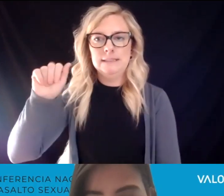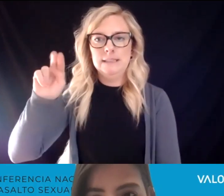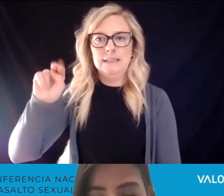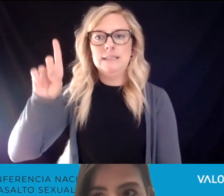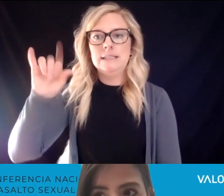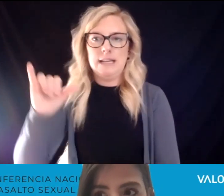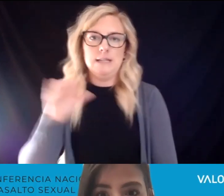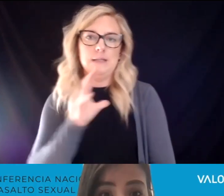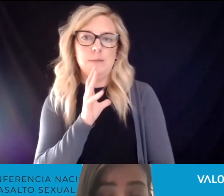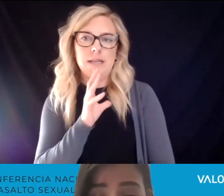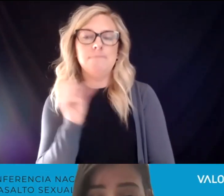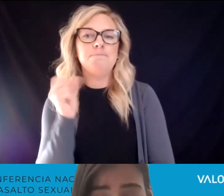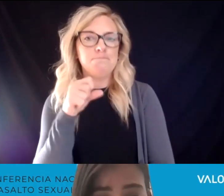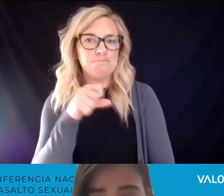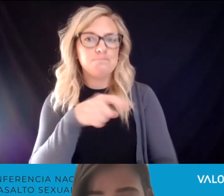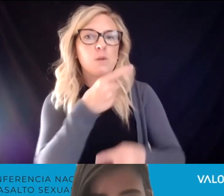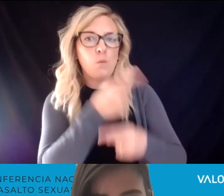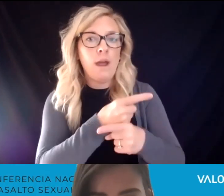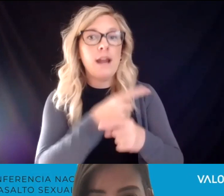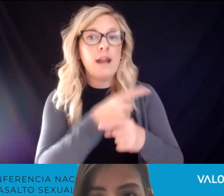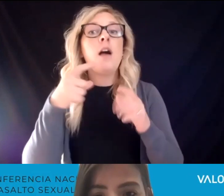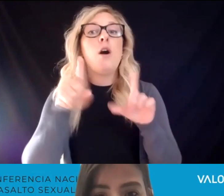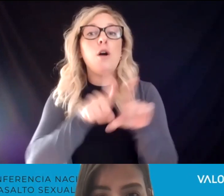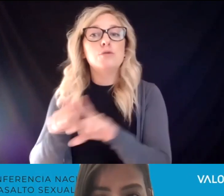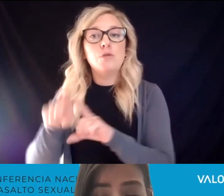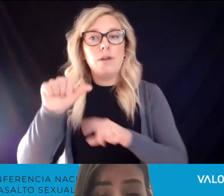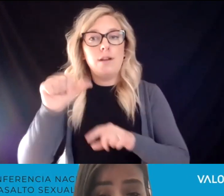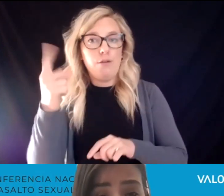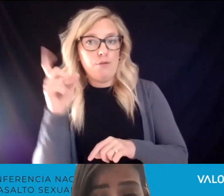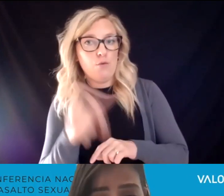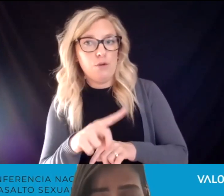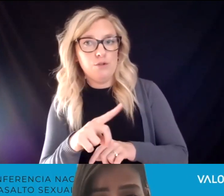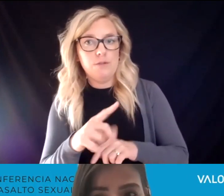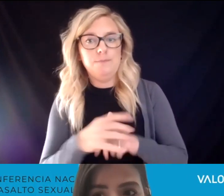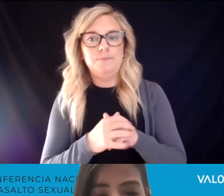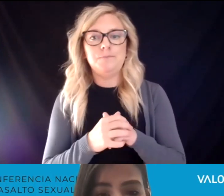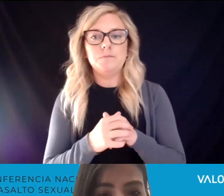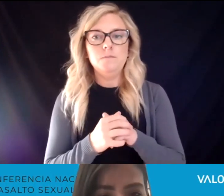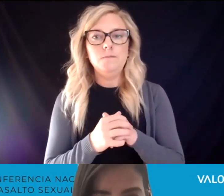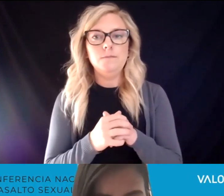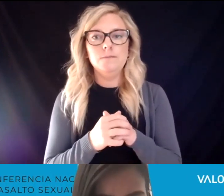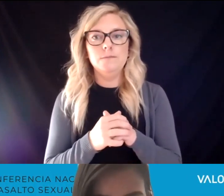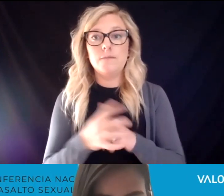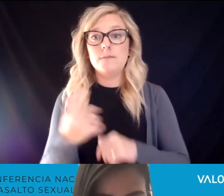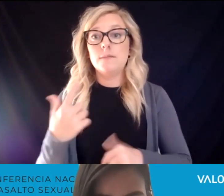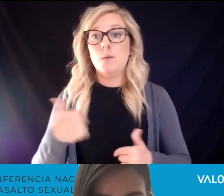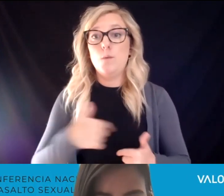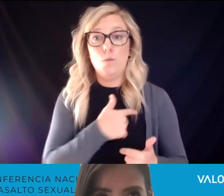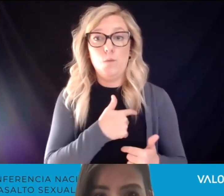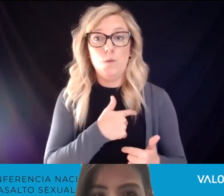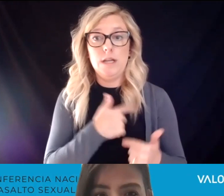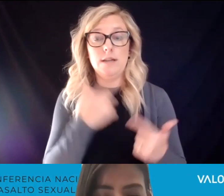Yes, Pastor, another question is, we understand that